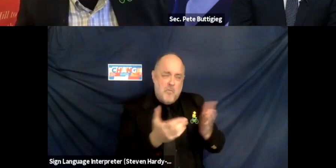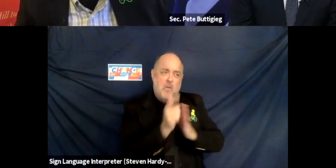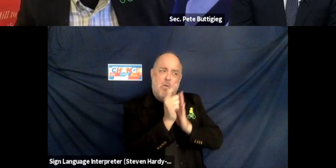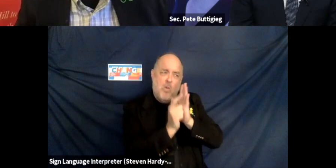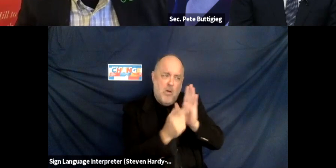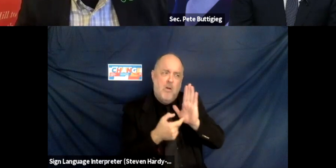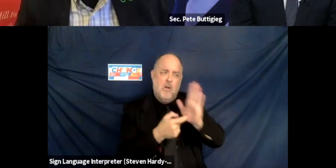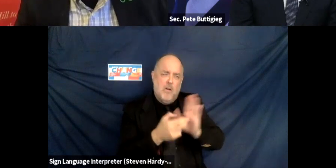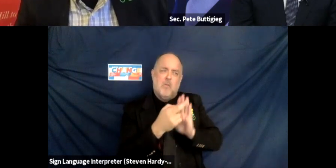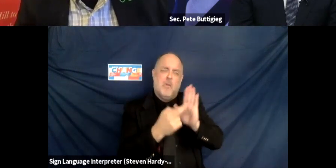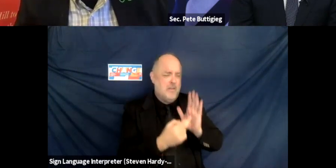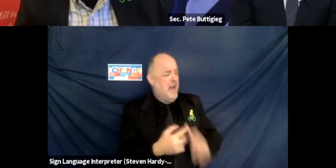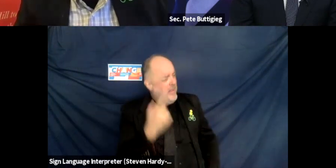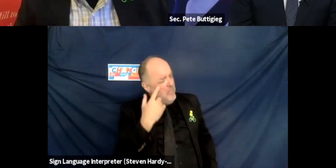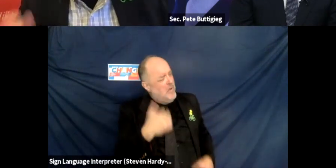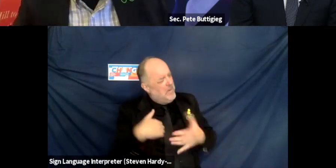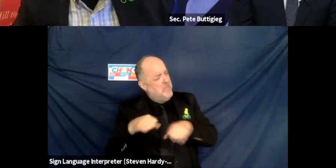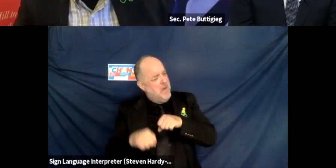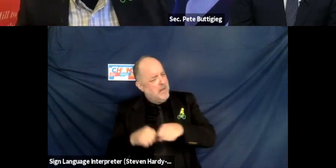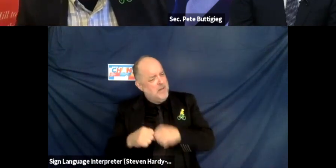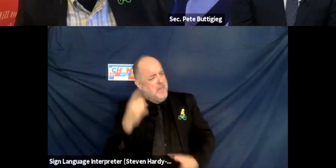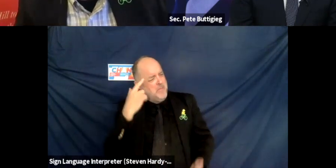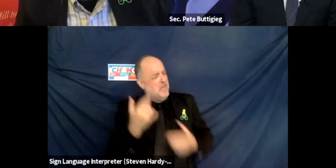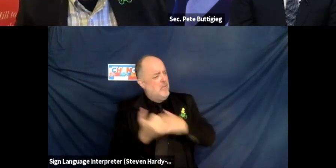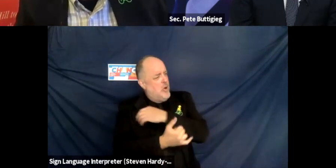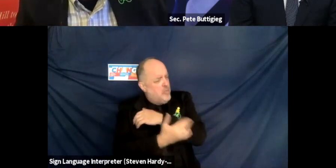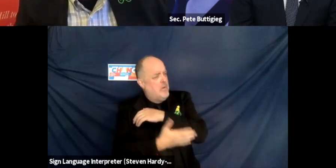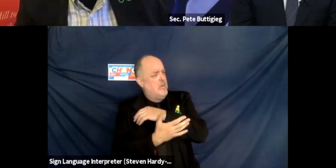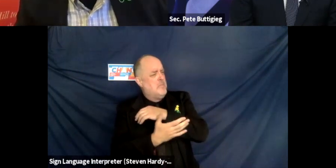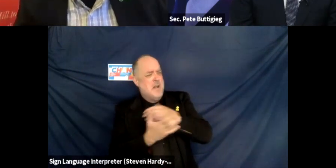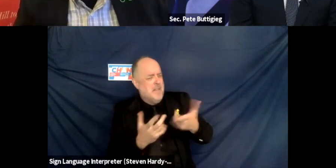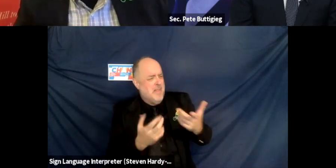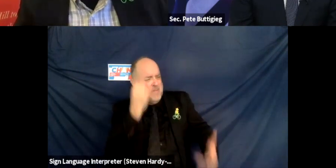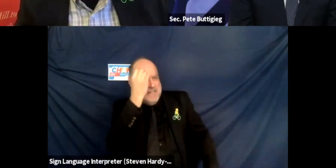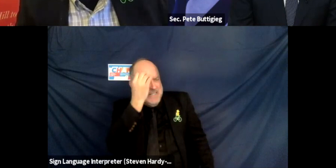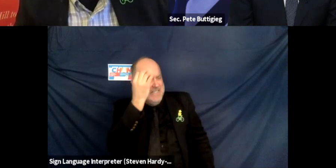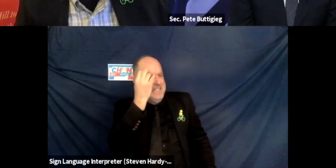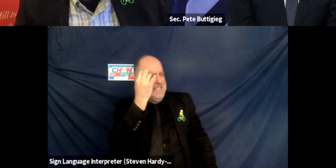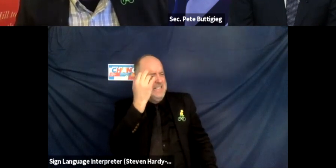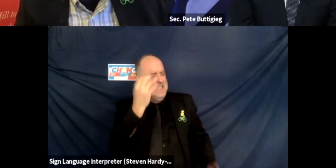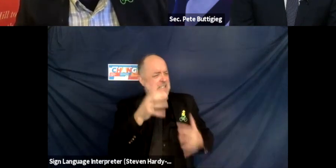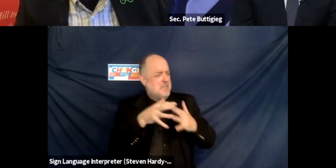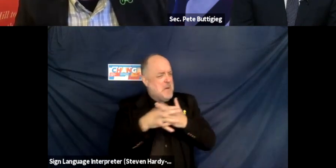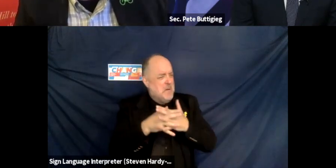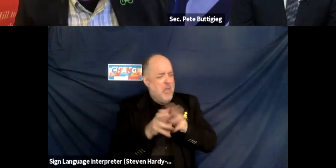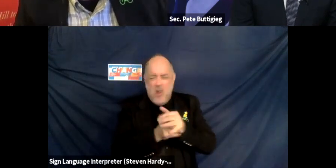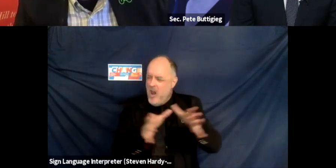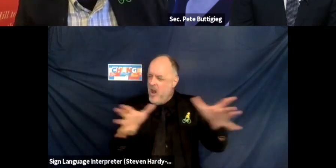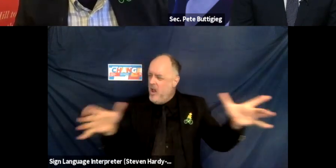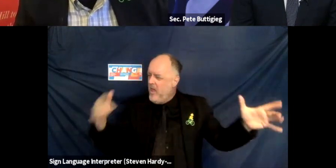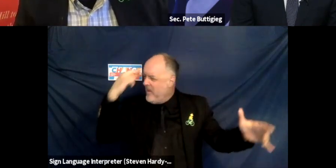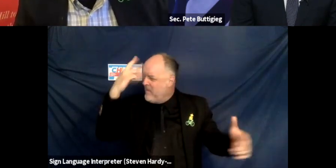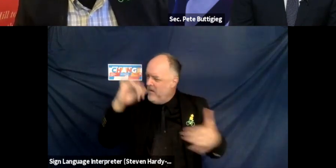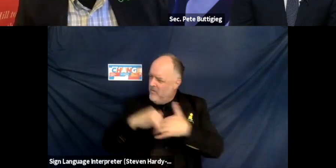bicycling movement, I think, have been dealing with, I mean, as a country, have been grappling with this. But the role of enforcement in improving bicycling